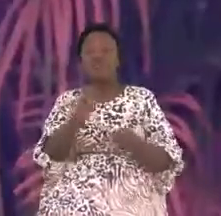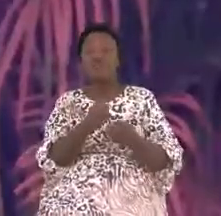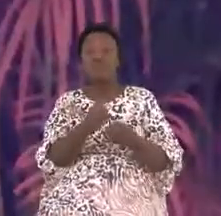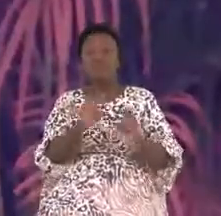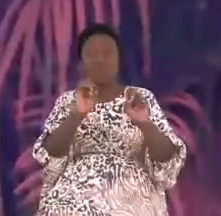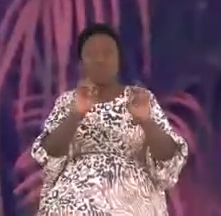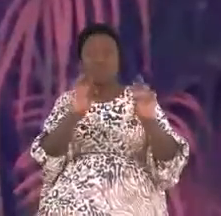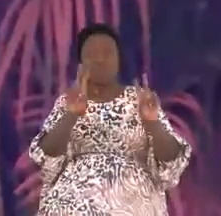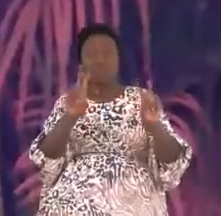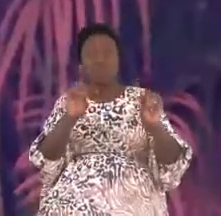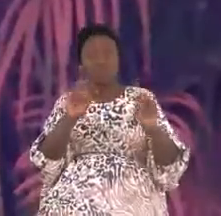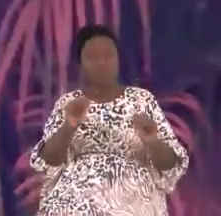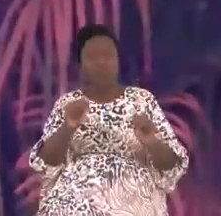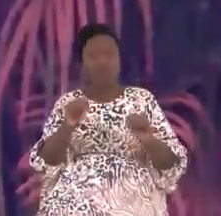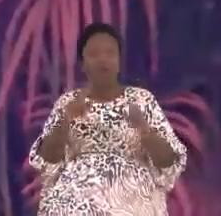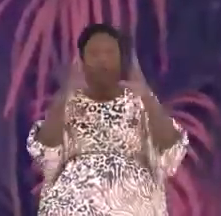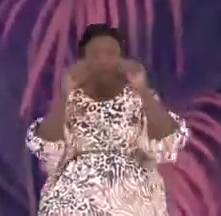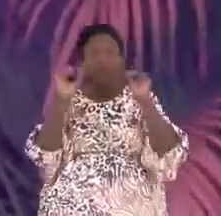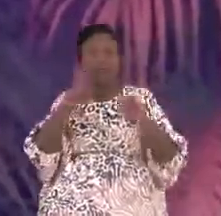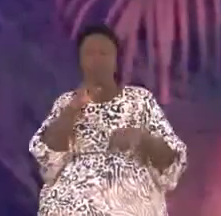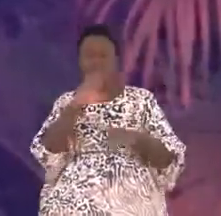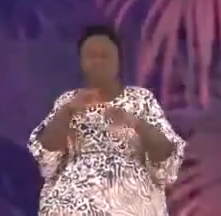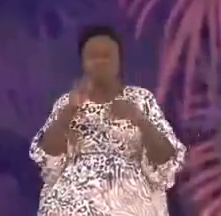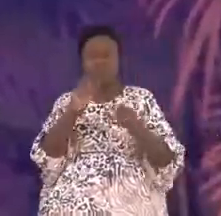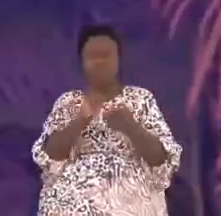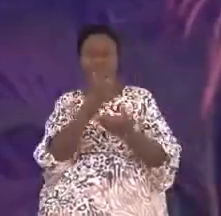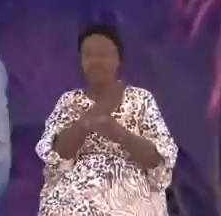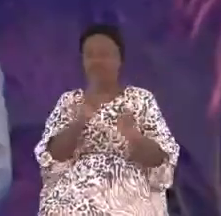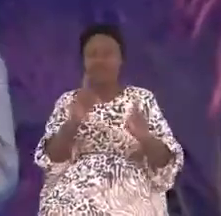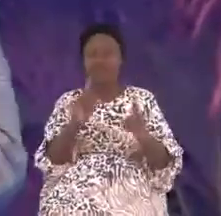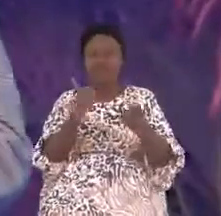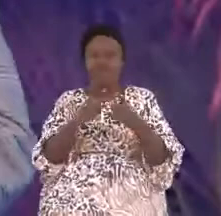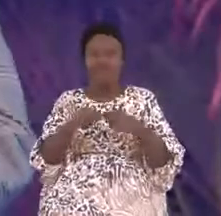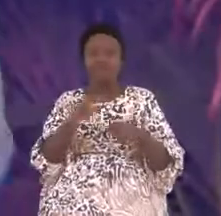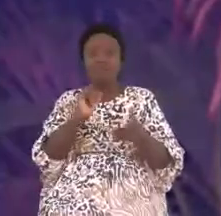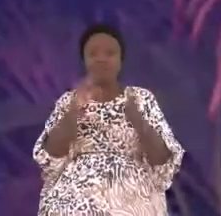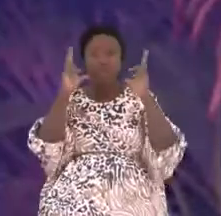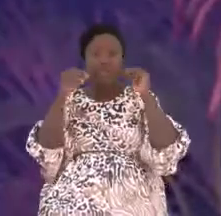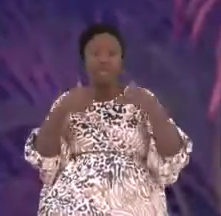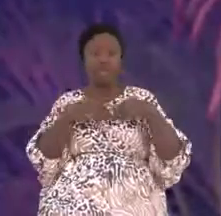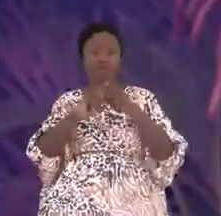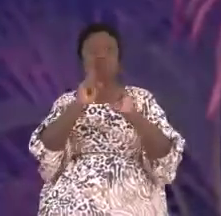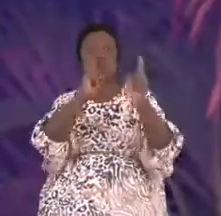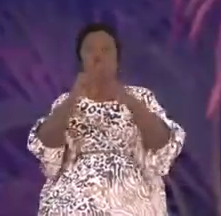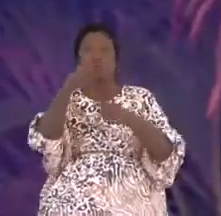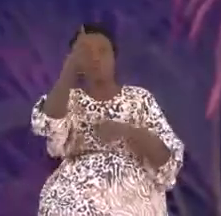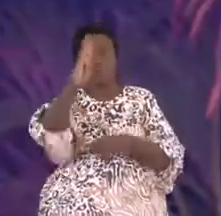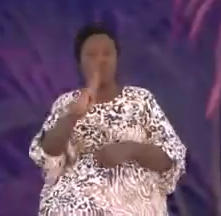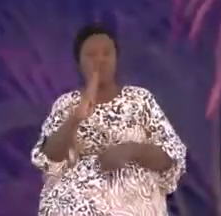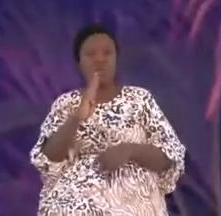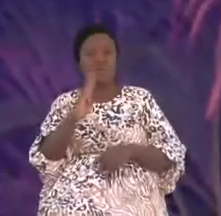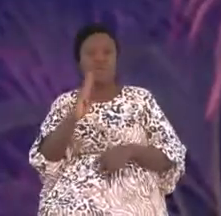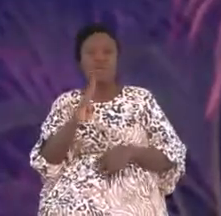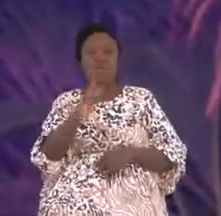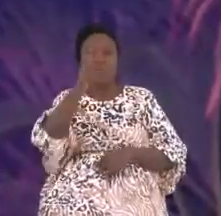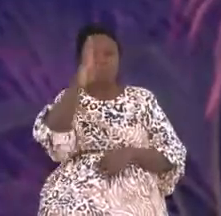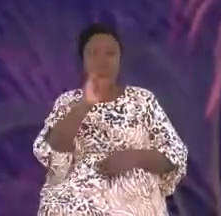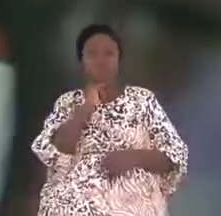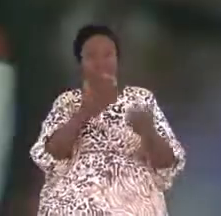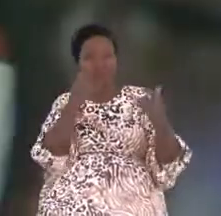deliverance steel has to talk to god god is waiting for